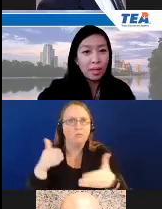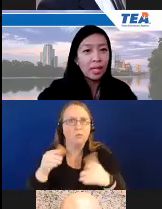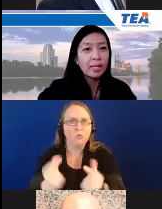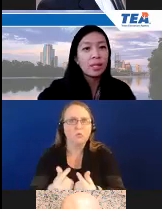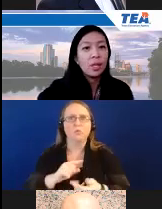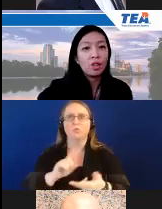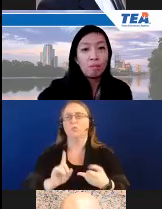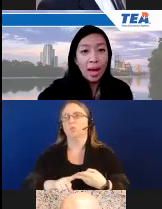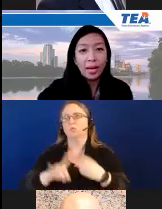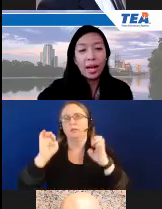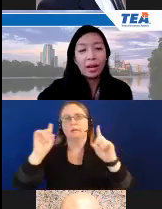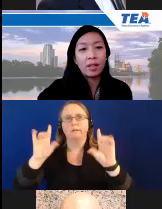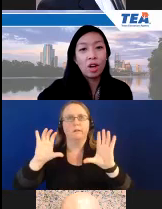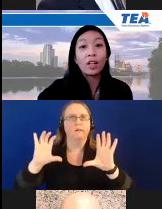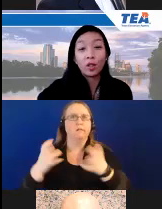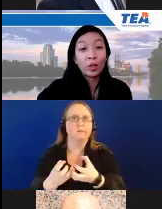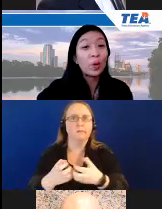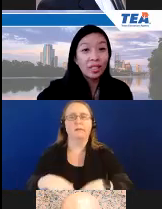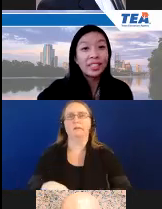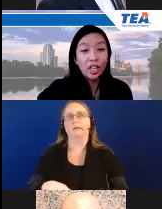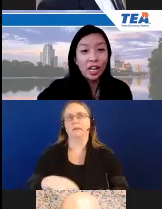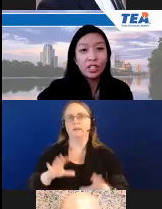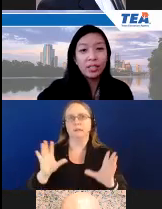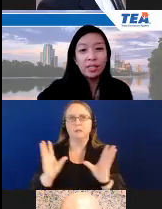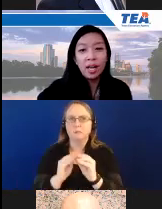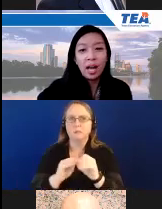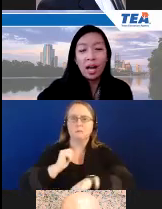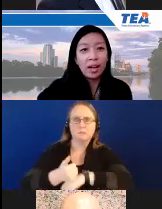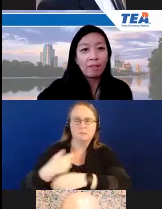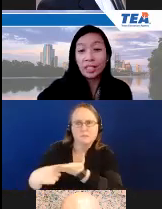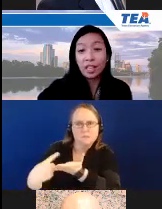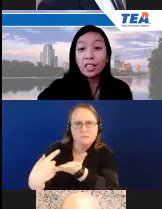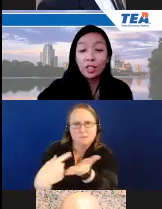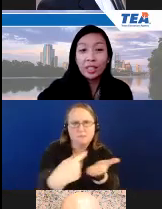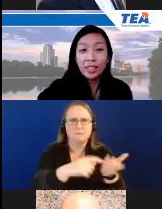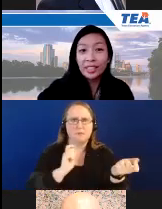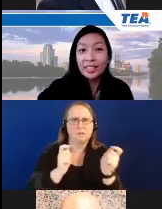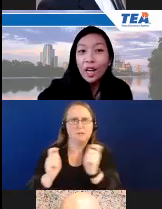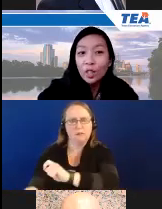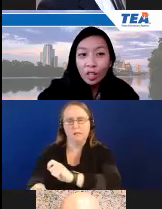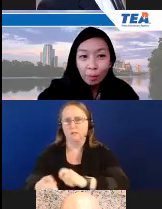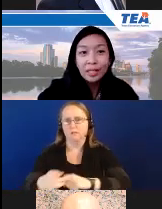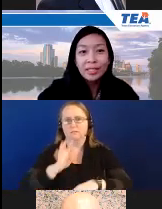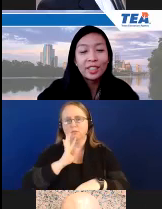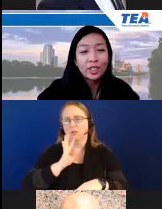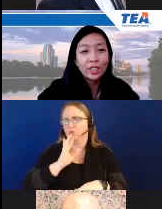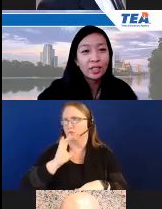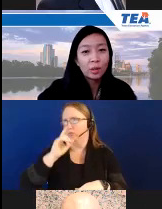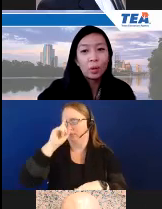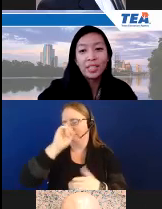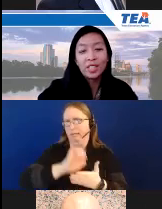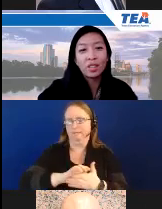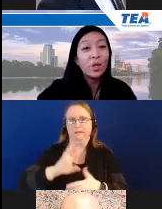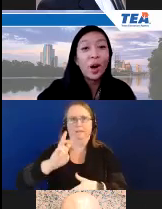educator committees who've met and talked through all of these changes and have talked to hundreds, I think 600 plus teachers at